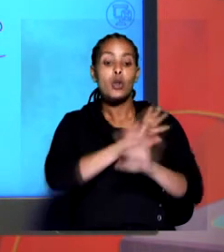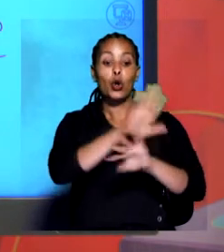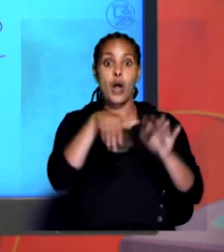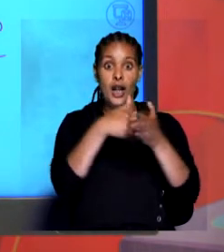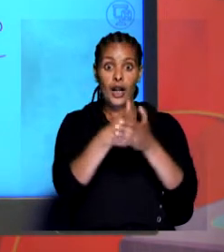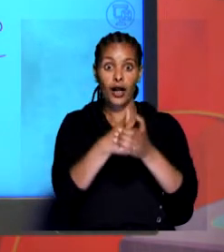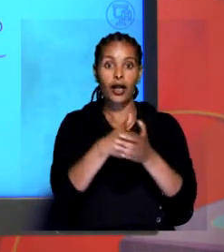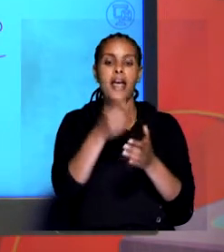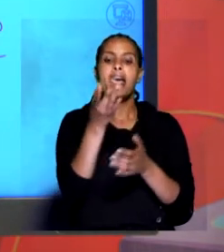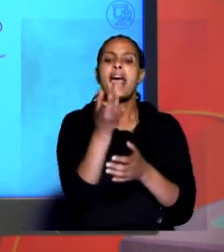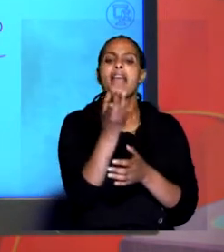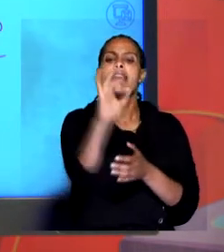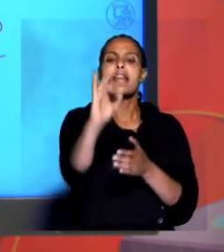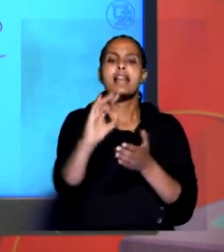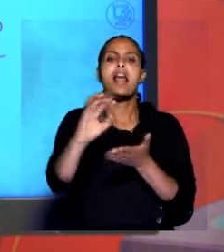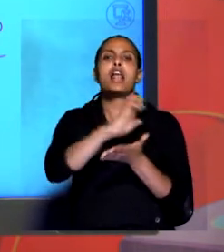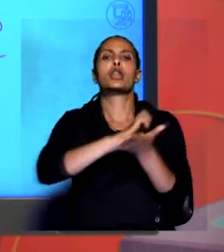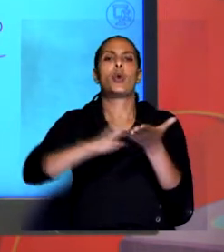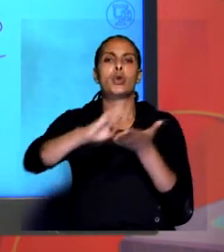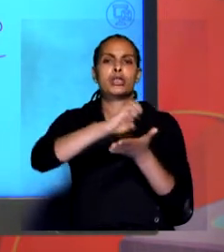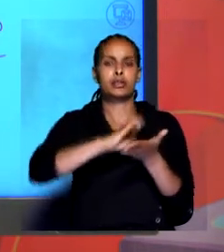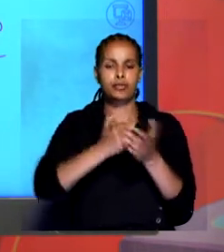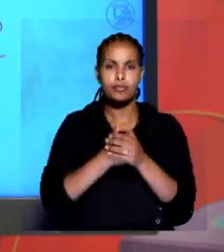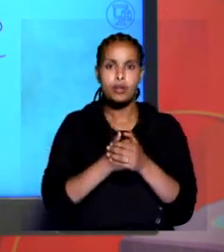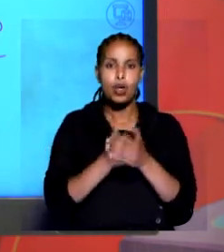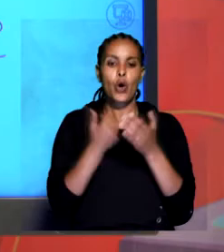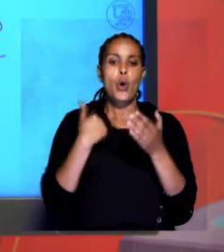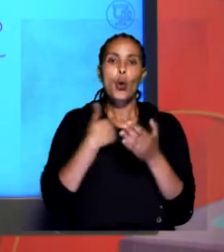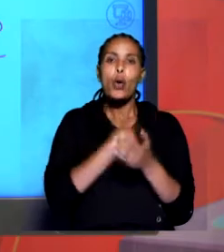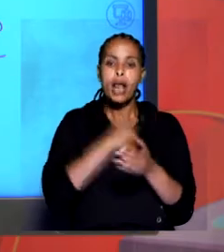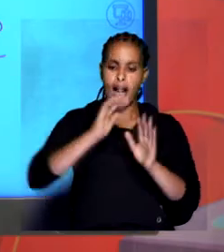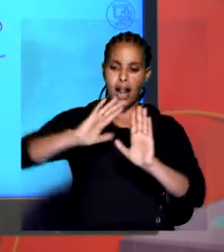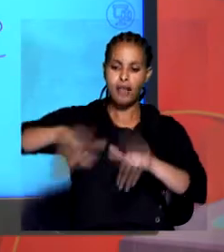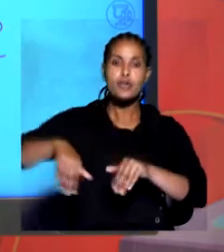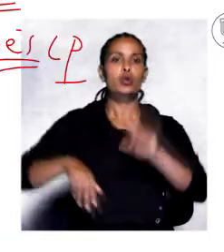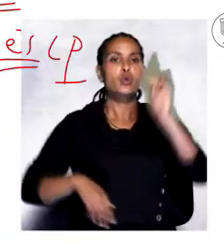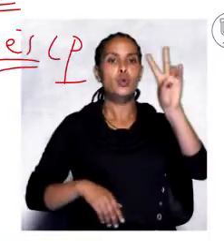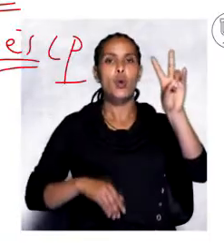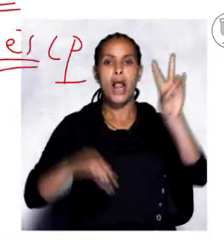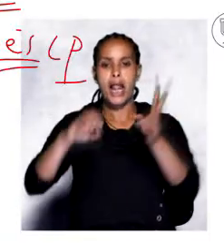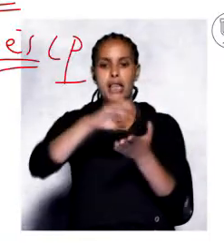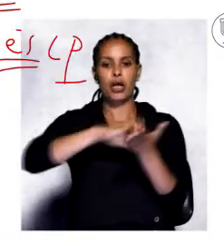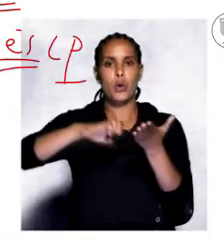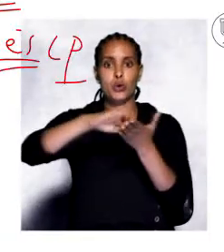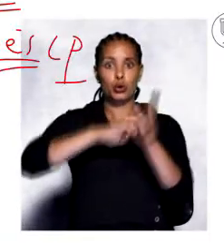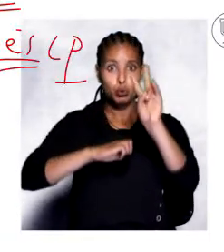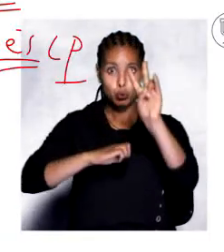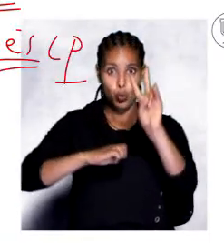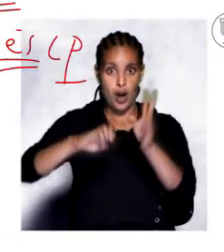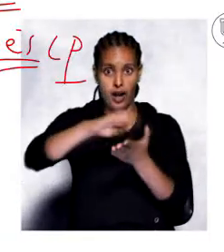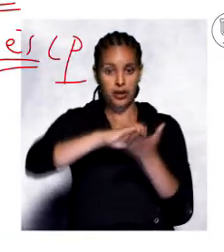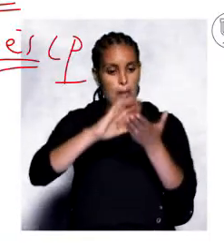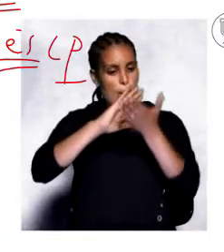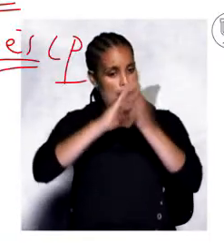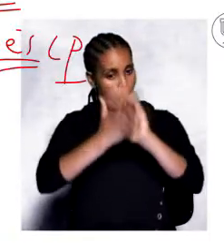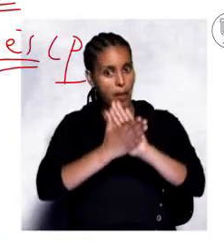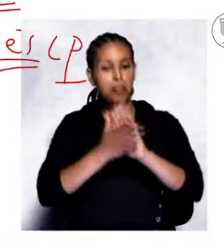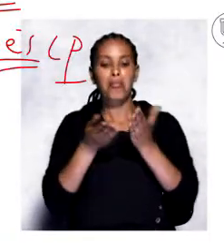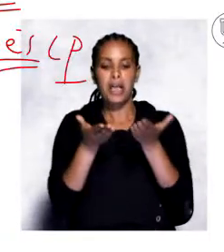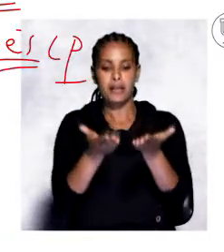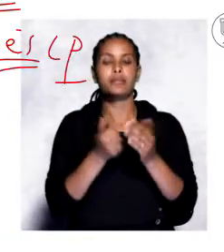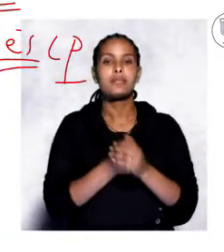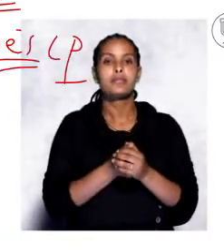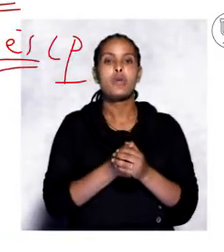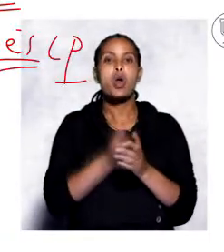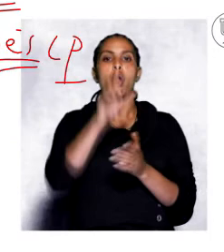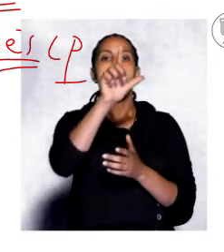of 18 electrons. We left with 2 electrons. The 2 electrons become here.